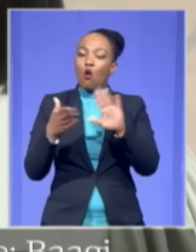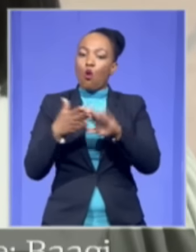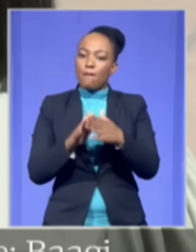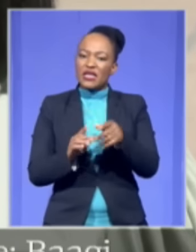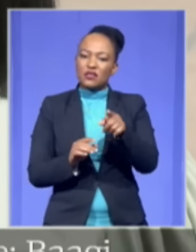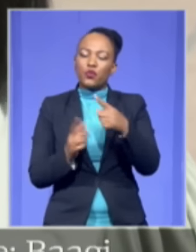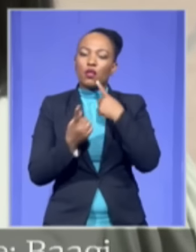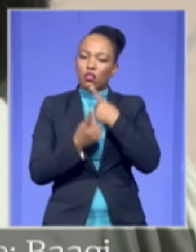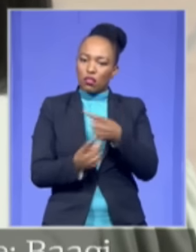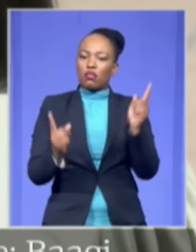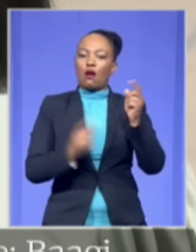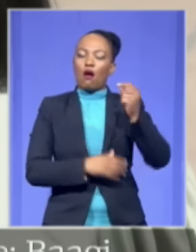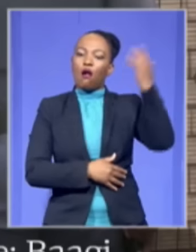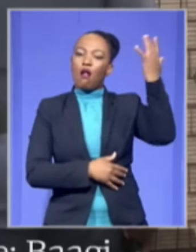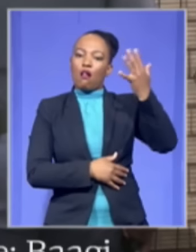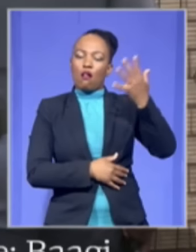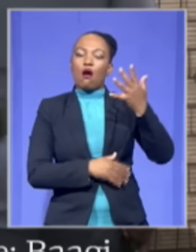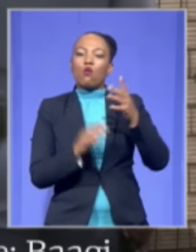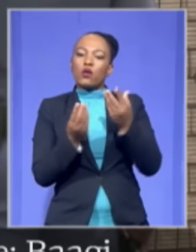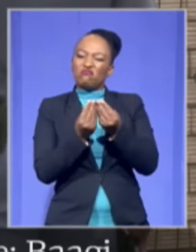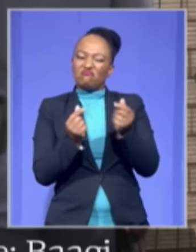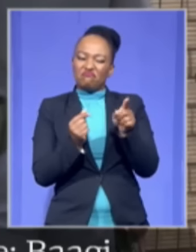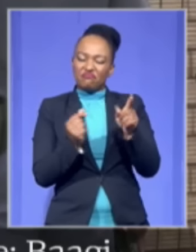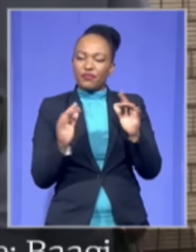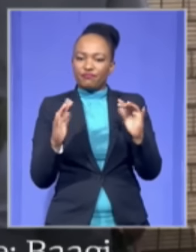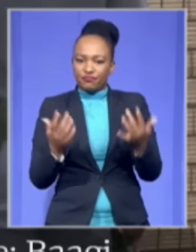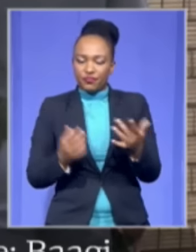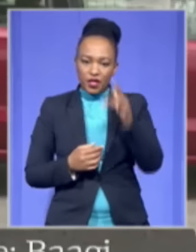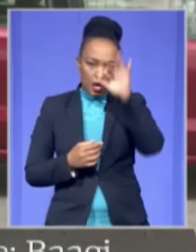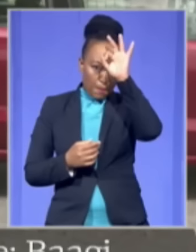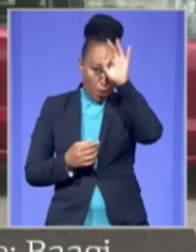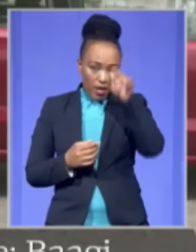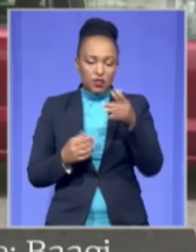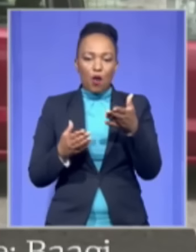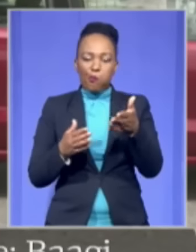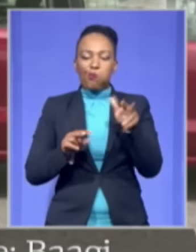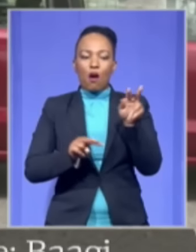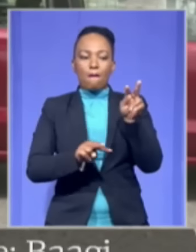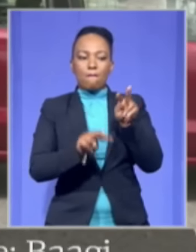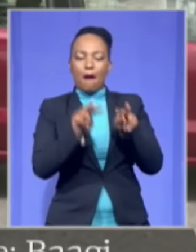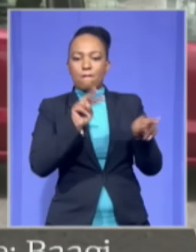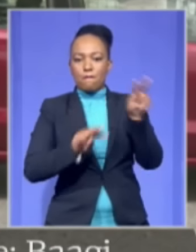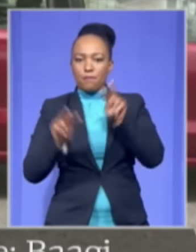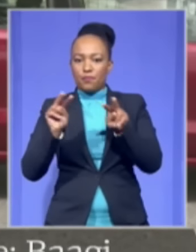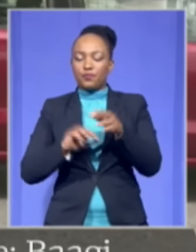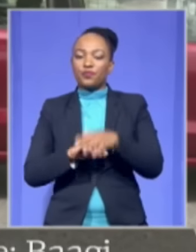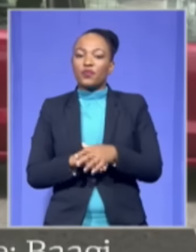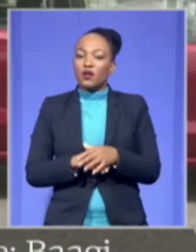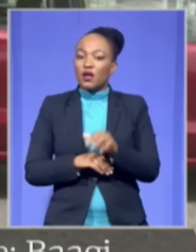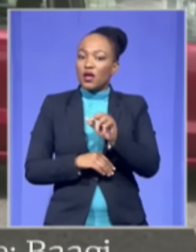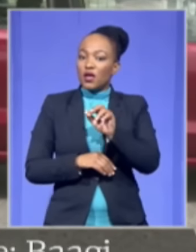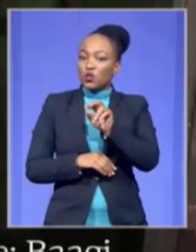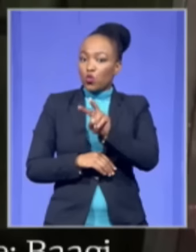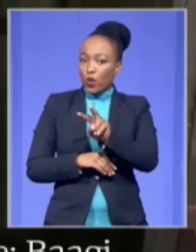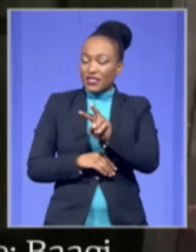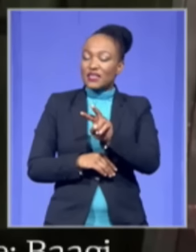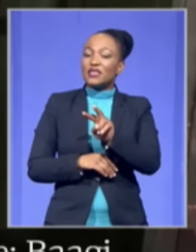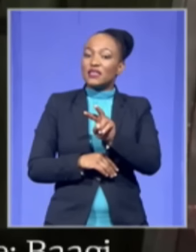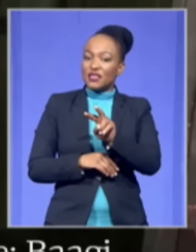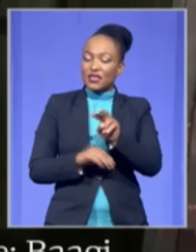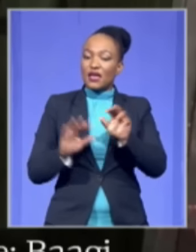our program to deal with this matter. Mapodisa a tsweletse go baya maemo leitlho kwa Mangaung. Batho ba le 29 ba